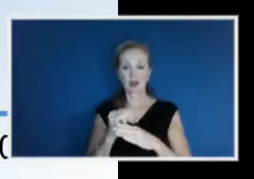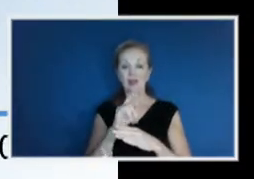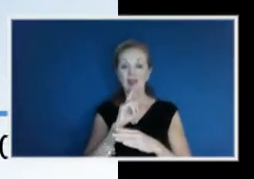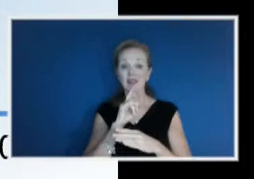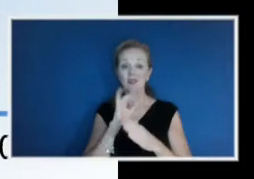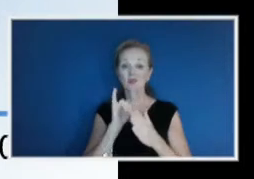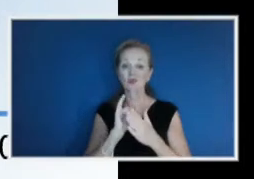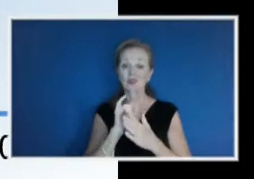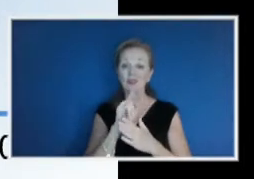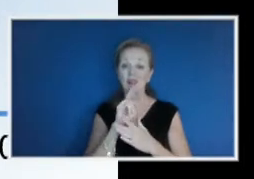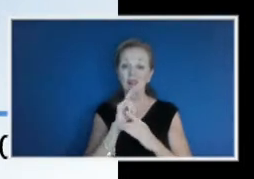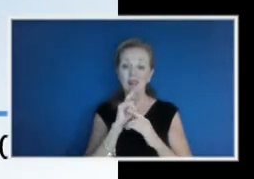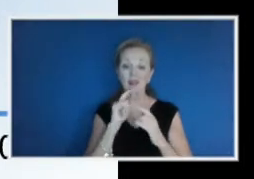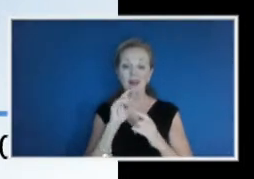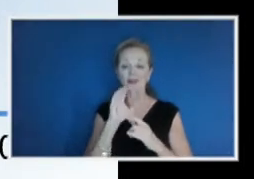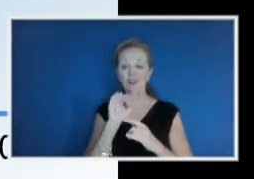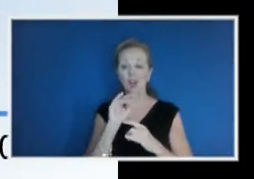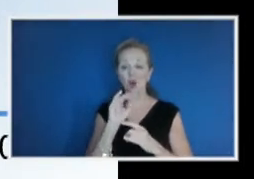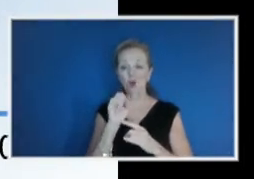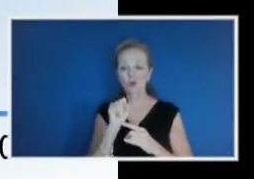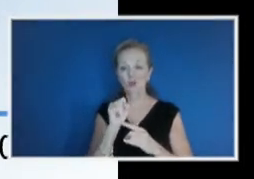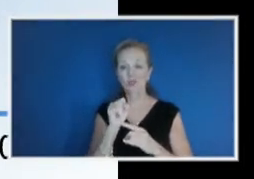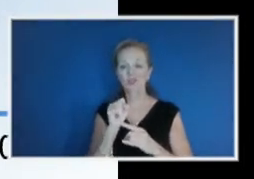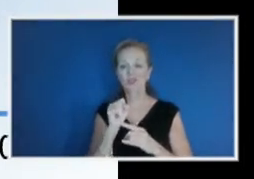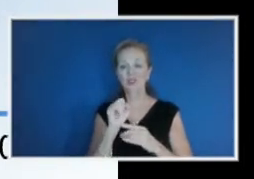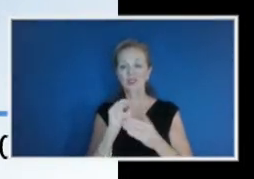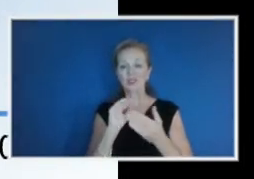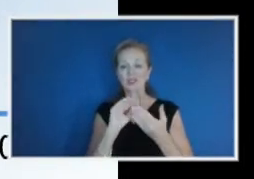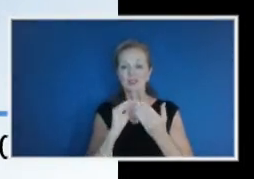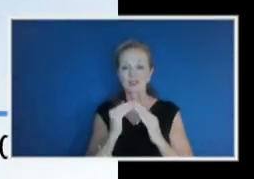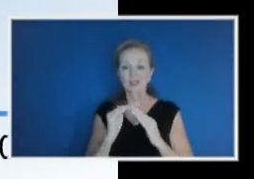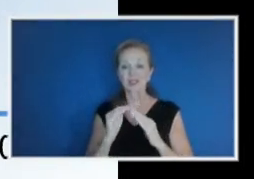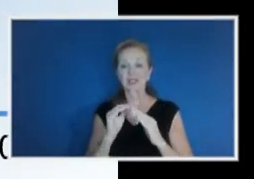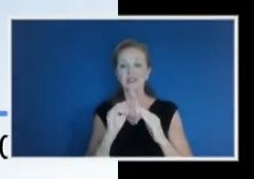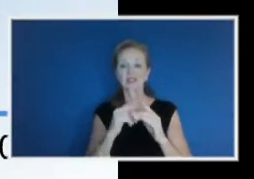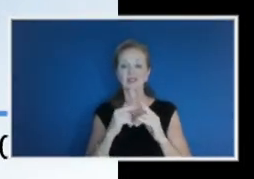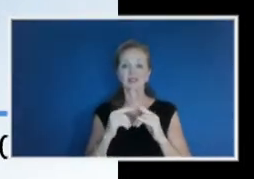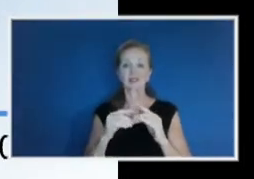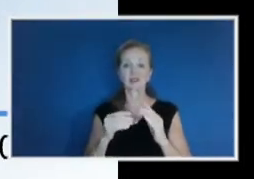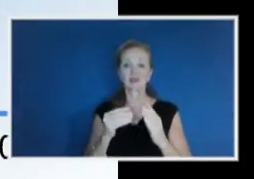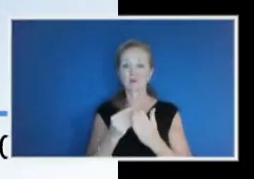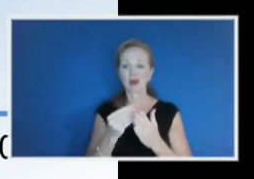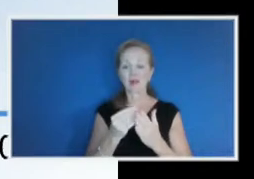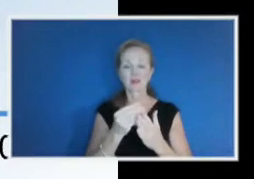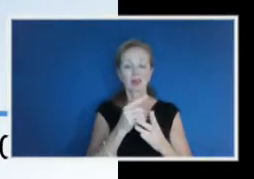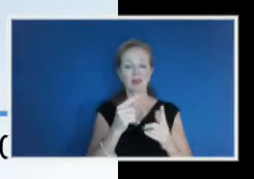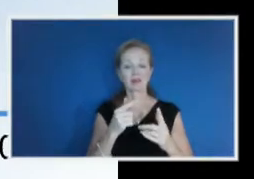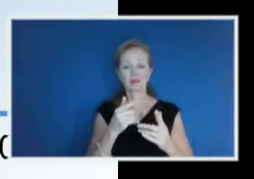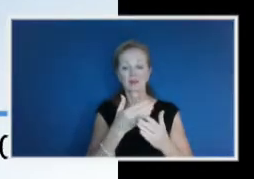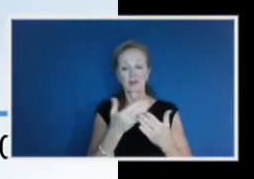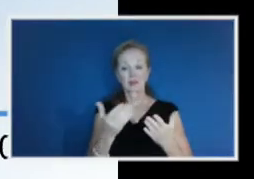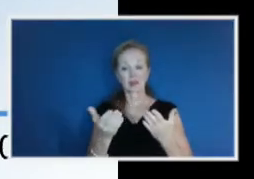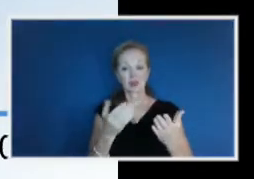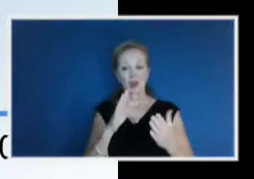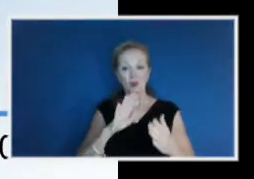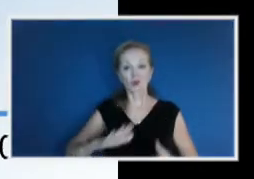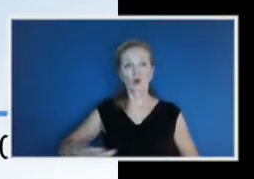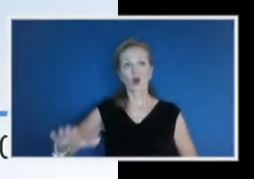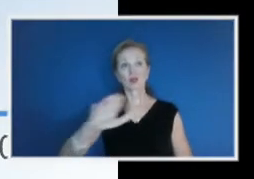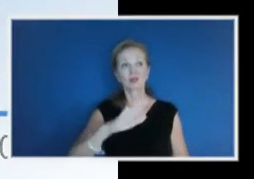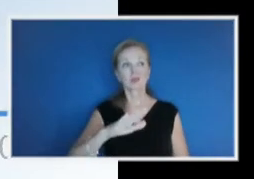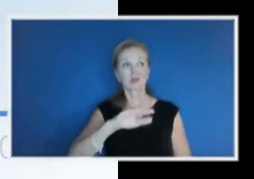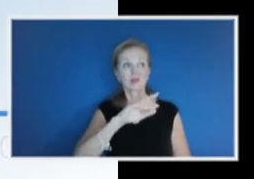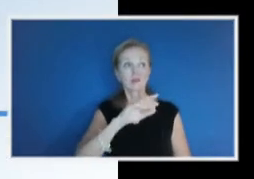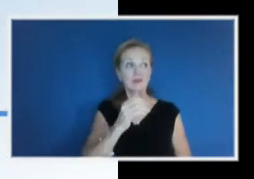lot of codes. So the city buys a lot of different goods and services across many other sub-industries.